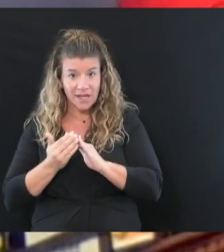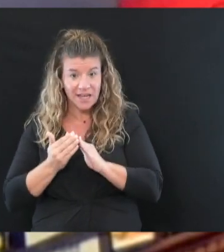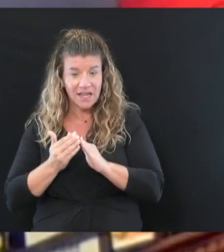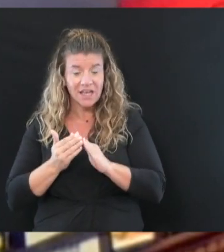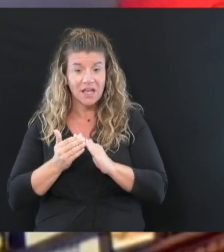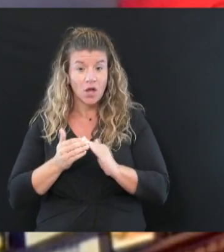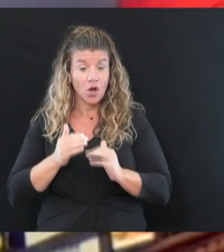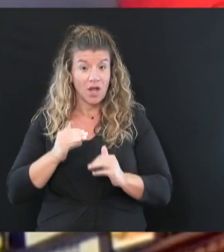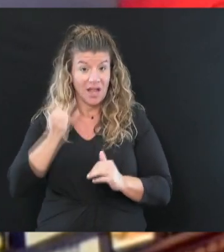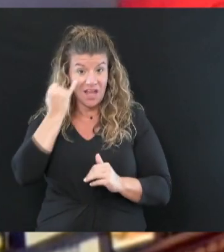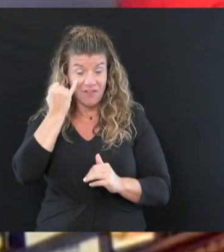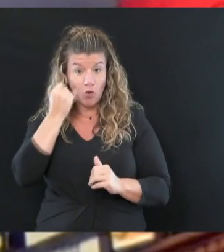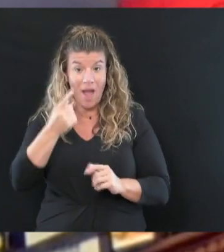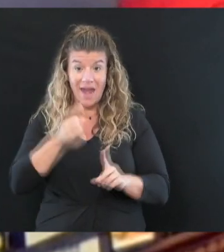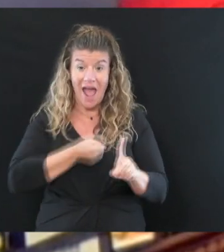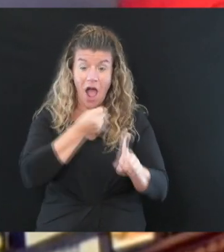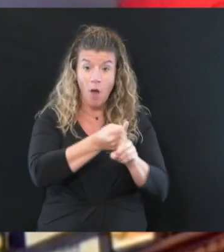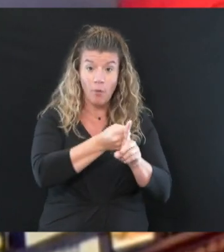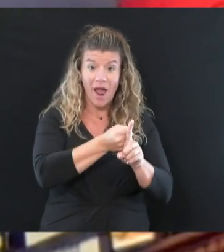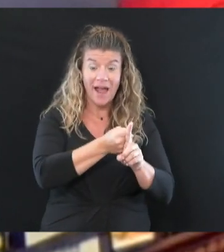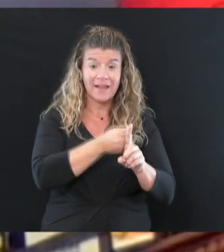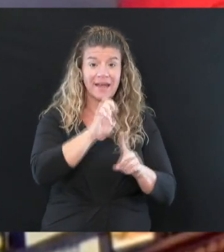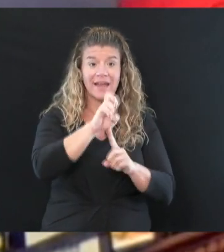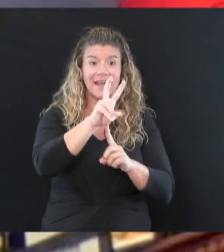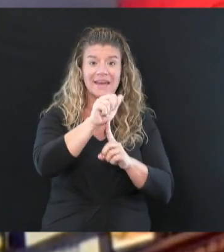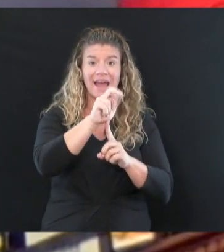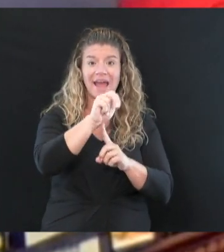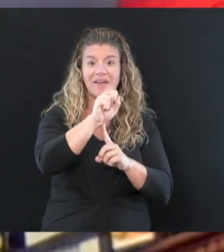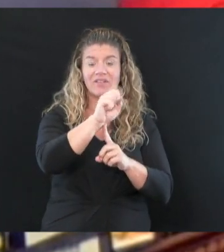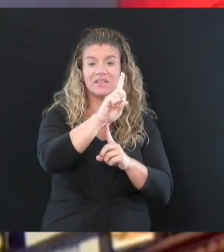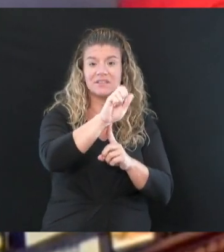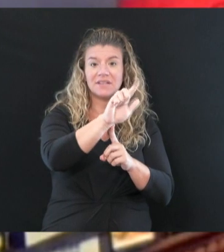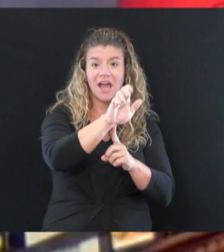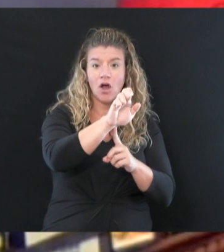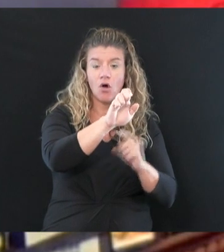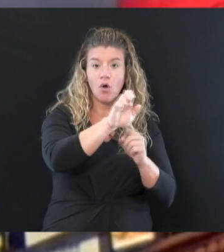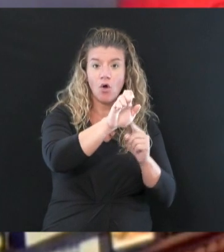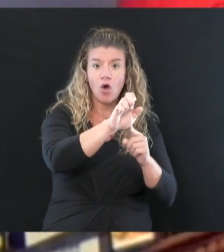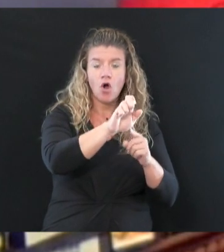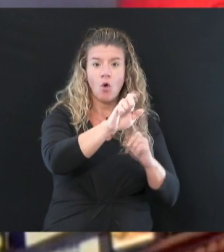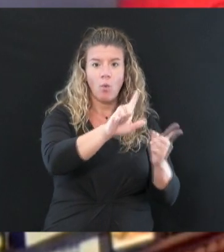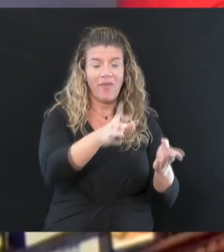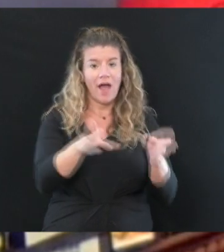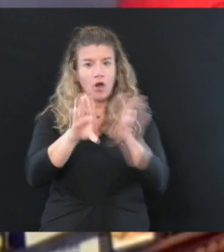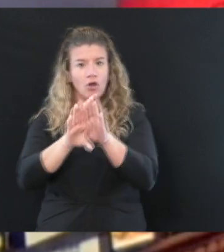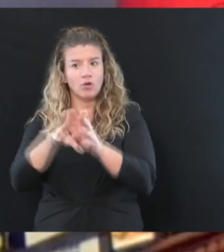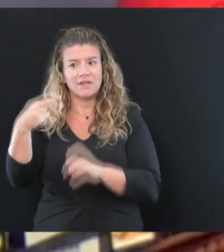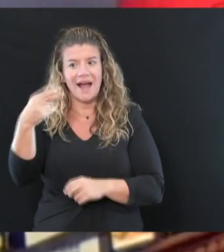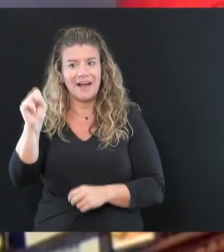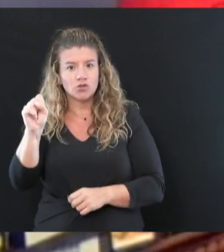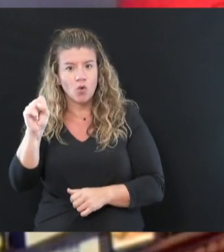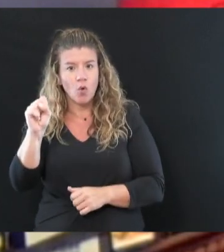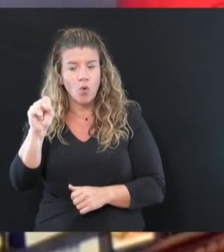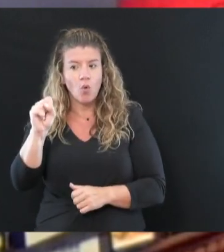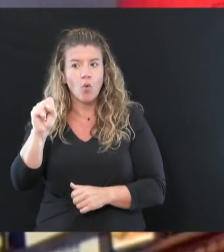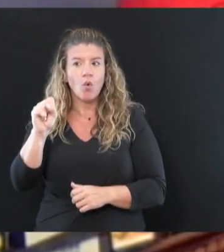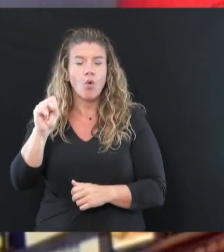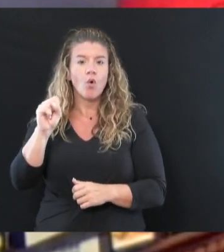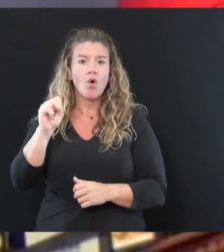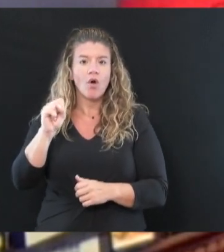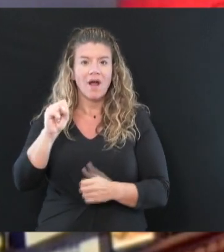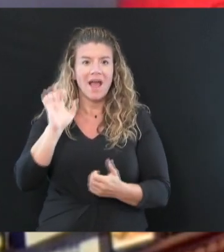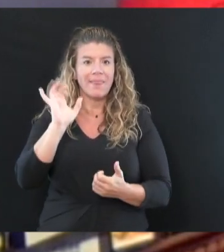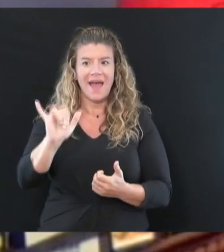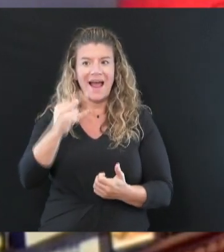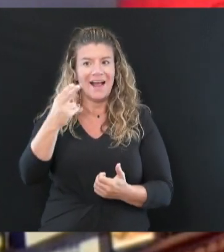outbreak at downtown Morgantown or over at Evansdale close Clay Battelle High School that's the other end of the county, 30 to 40 minutes